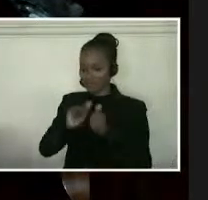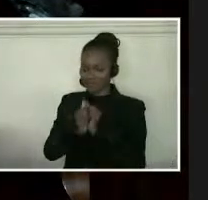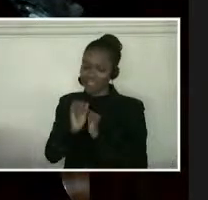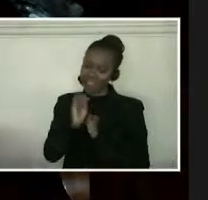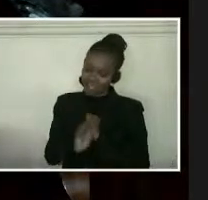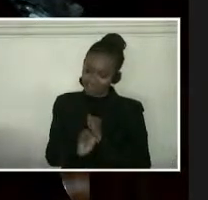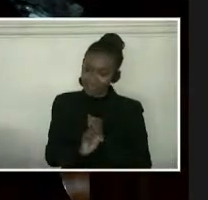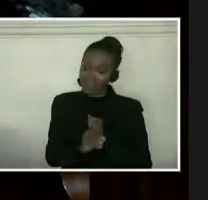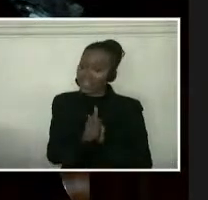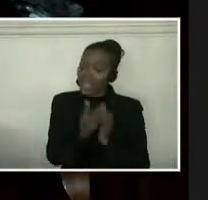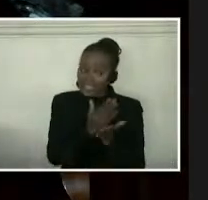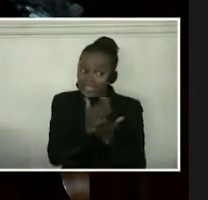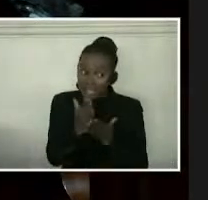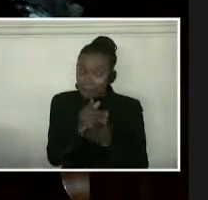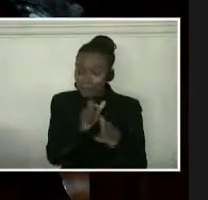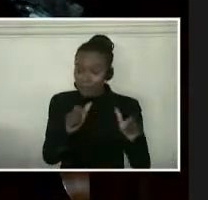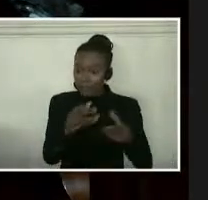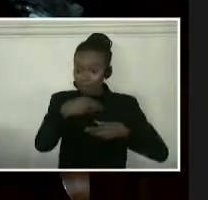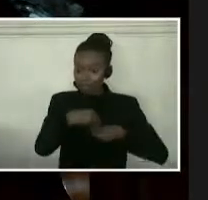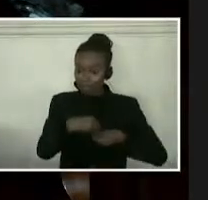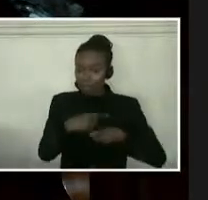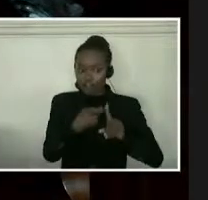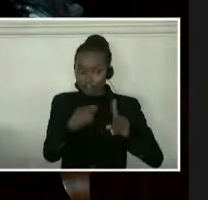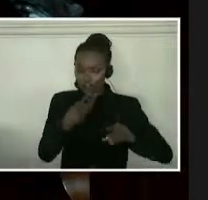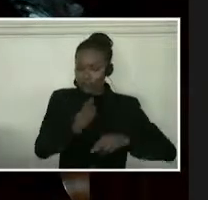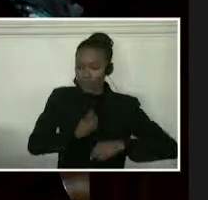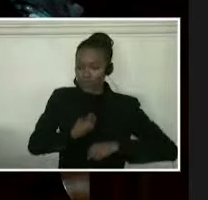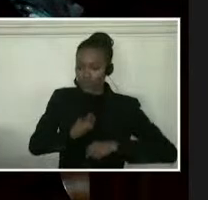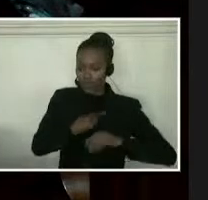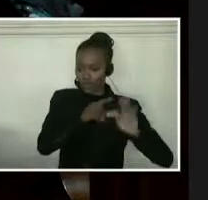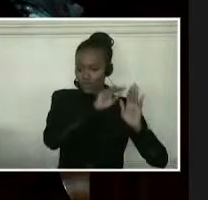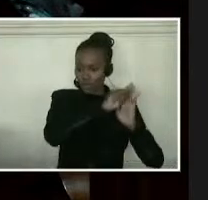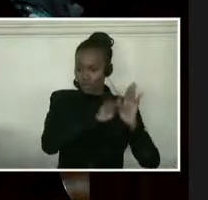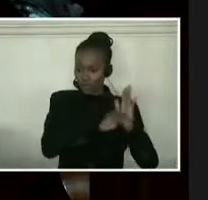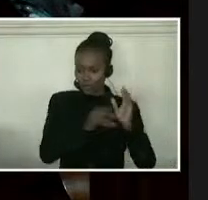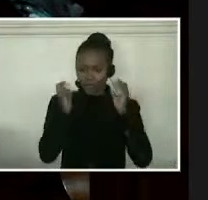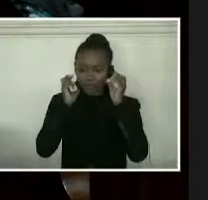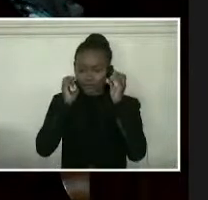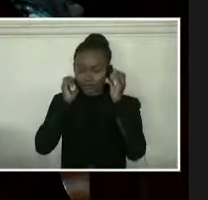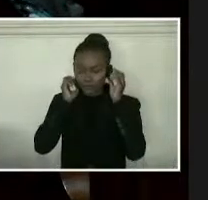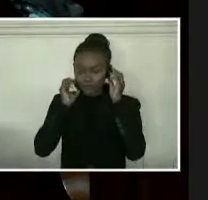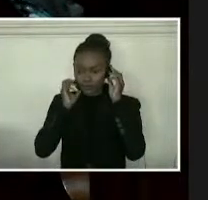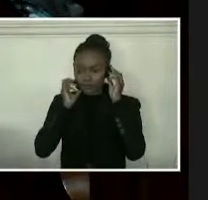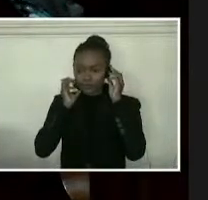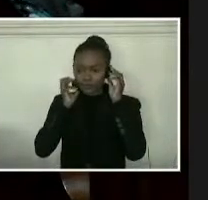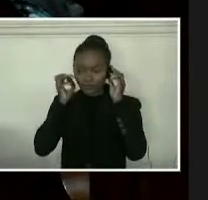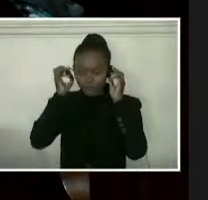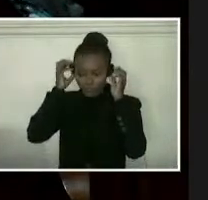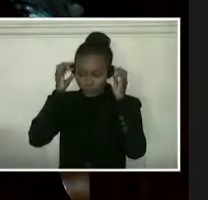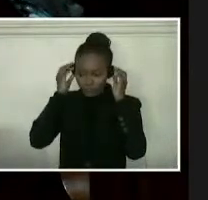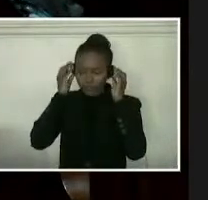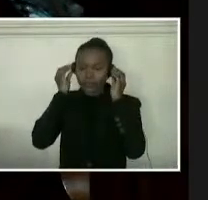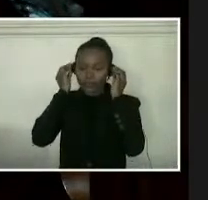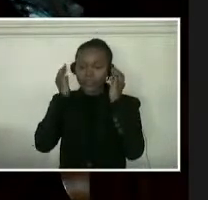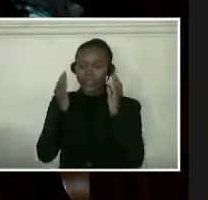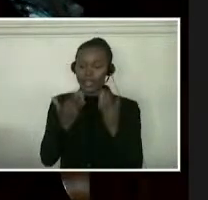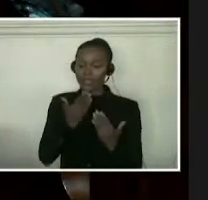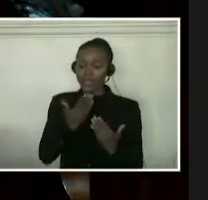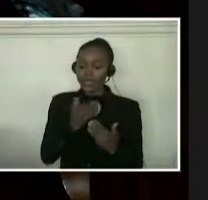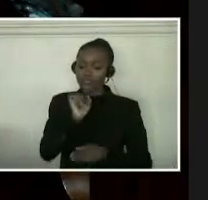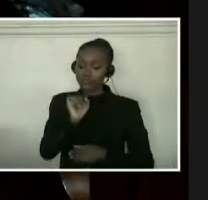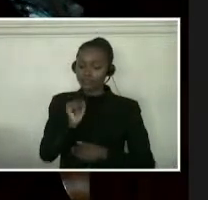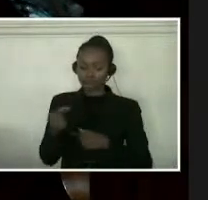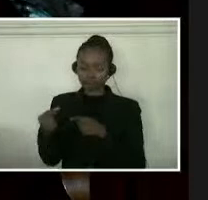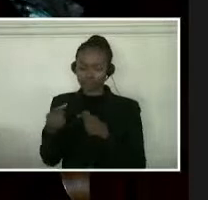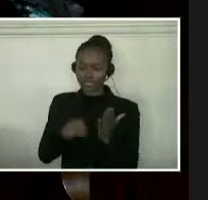its program honorable members thank you very much for your robust debate hopefully as we